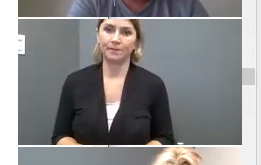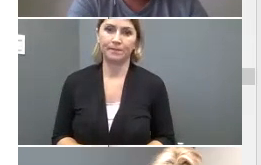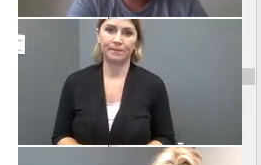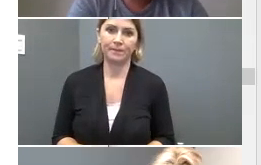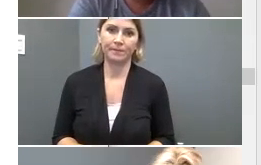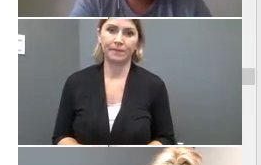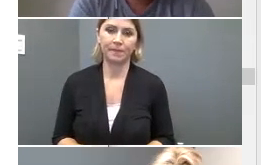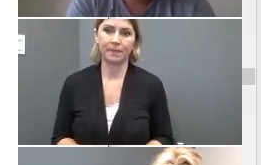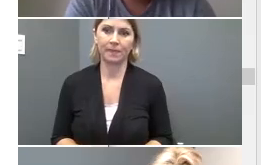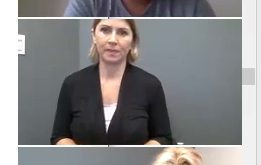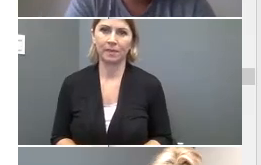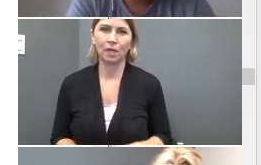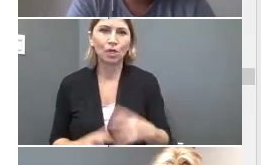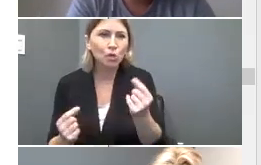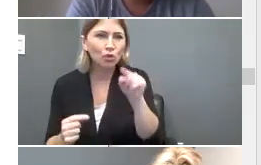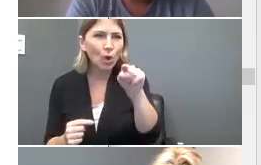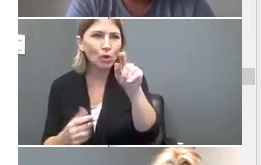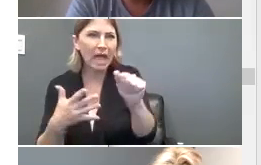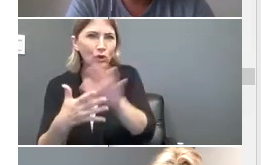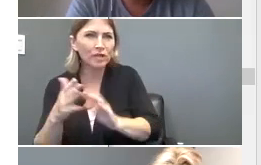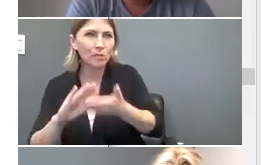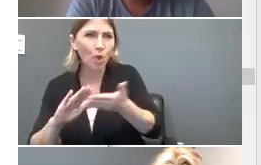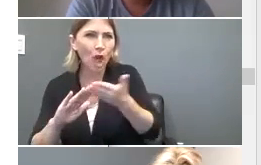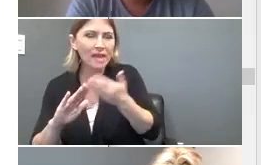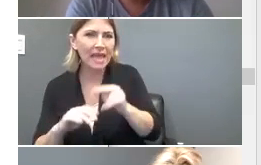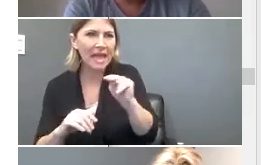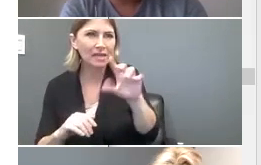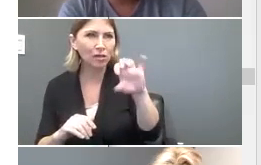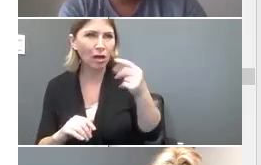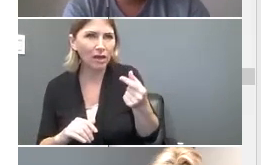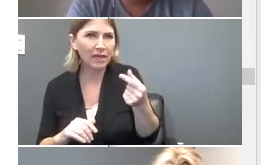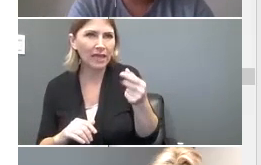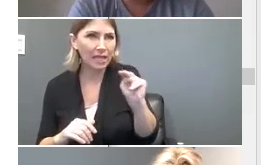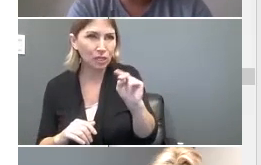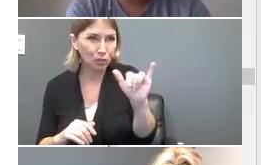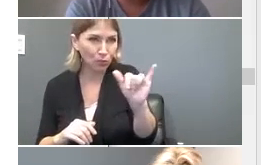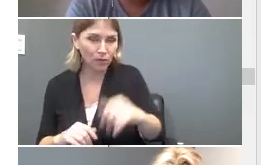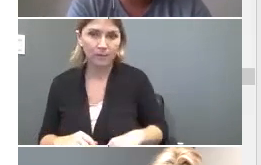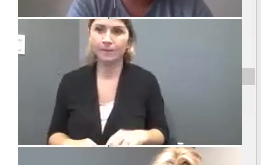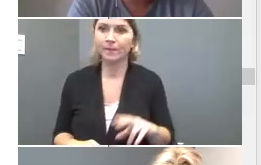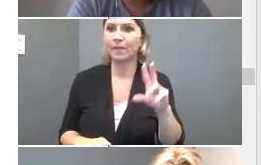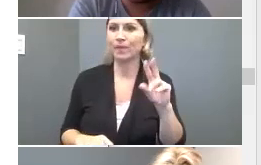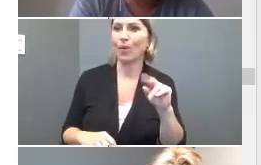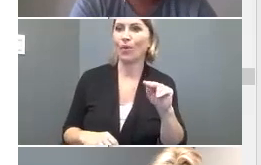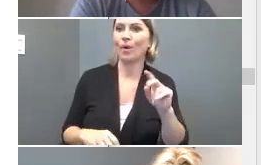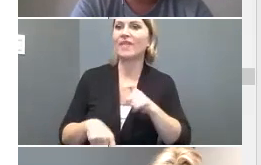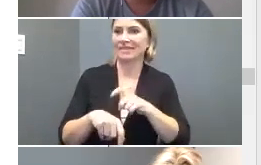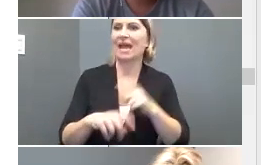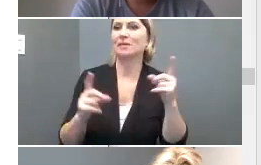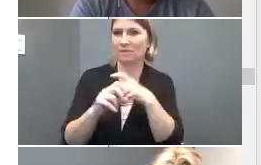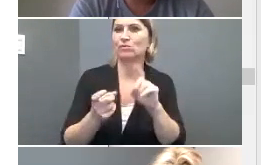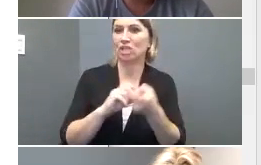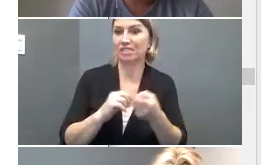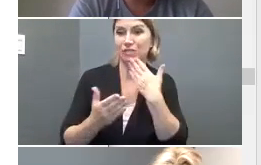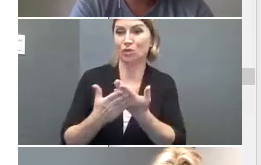today. Do those algorithms run at nlogn as well? No, the time complexity changes a lot. That is a good